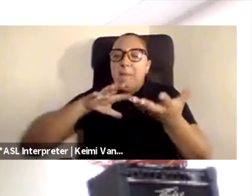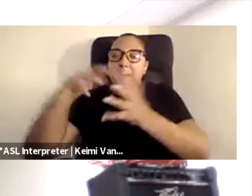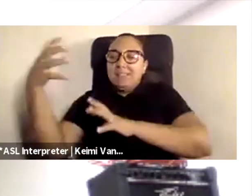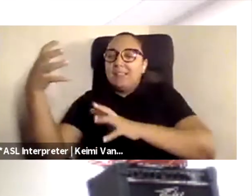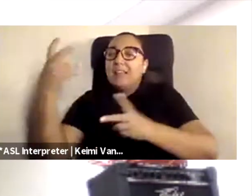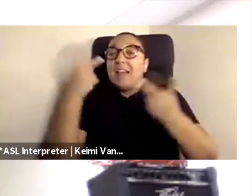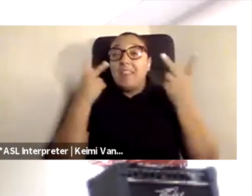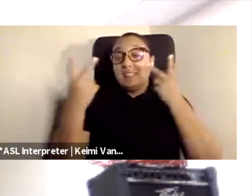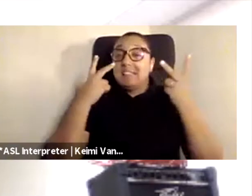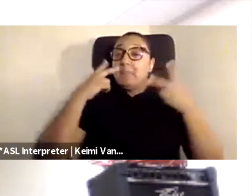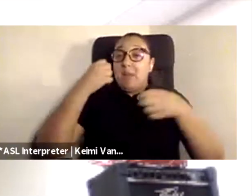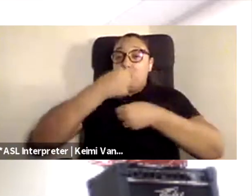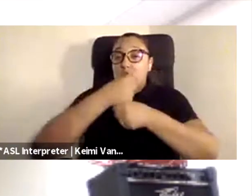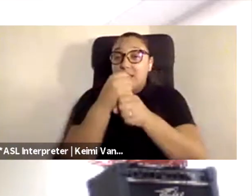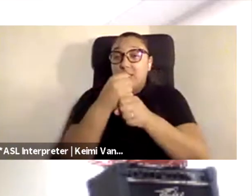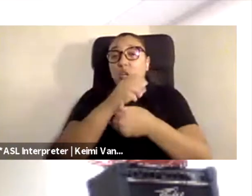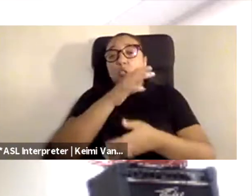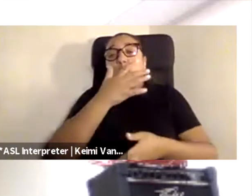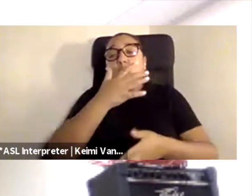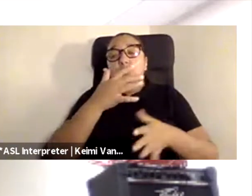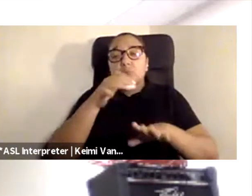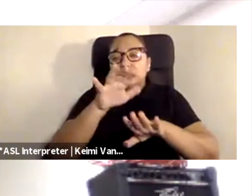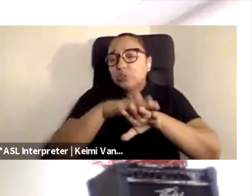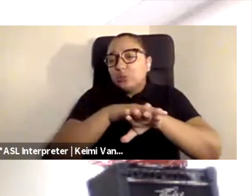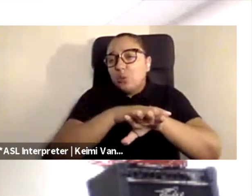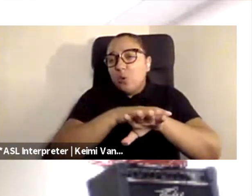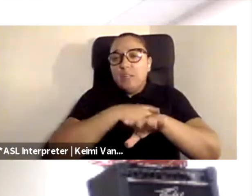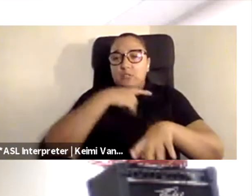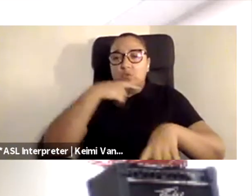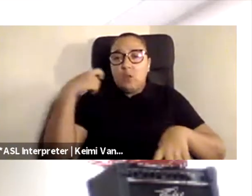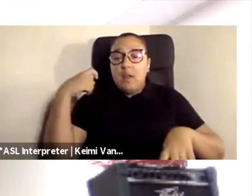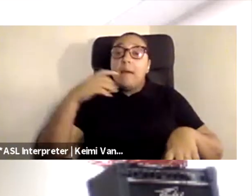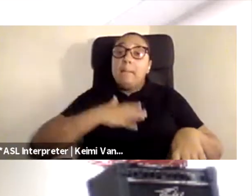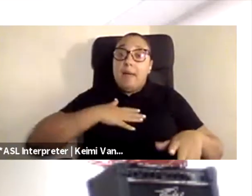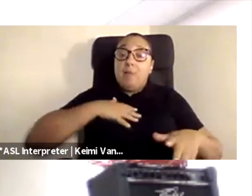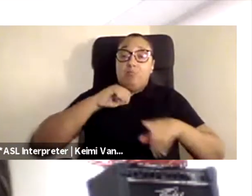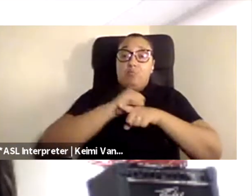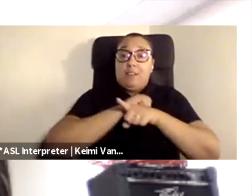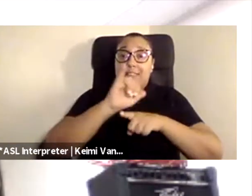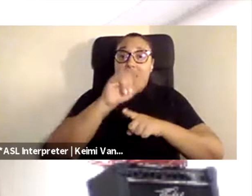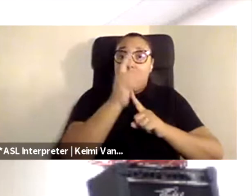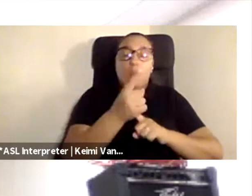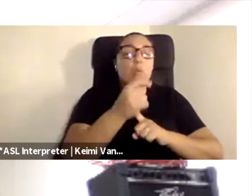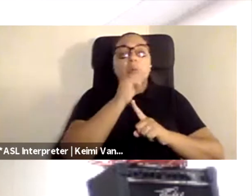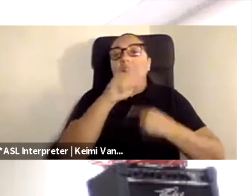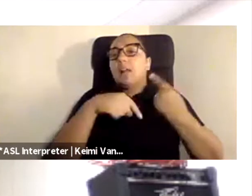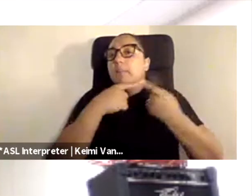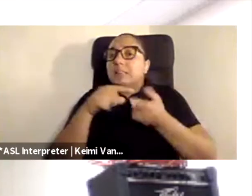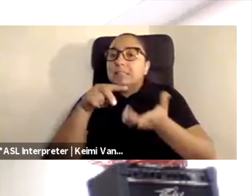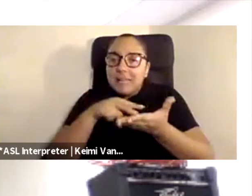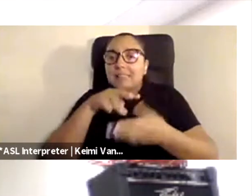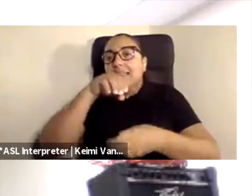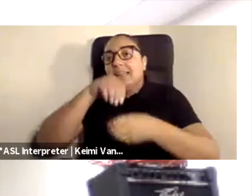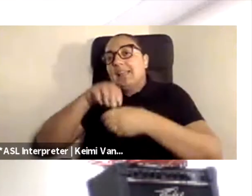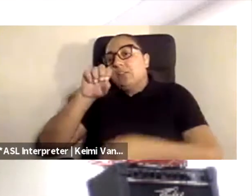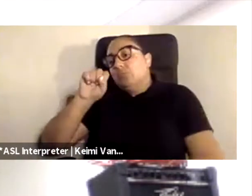creation slowly dry. My practice at that moment wasn't just about dance or being in the studio. It was about remembering that we bring